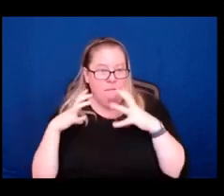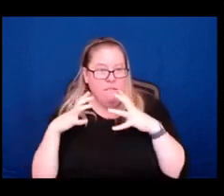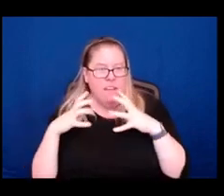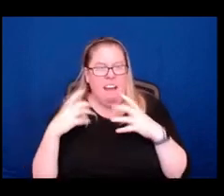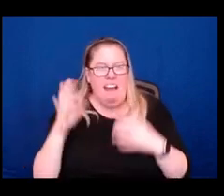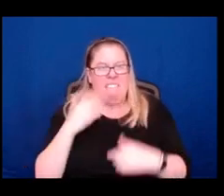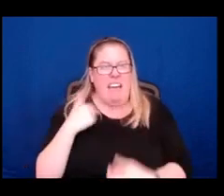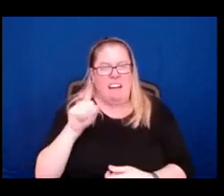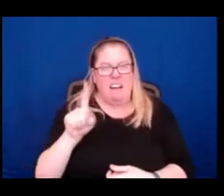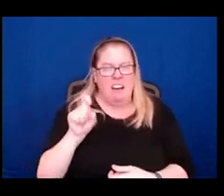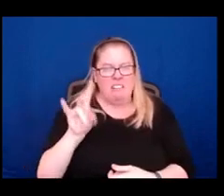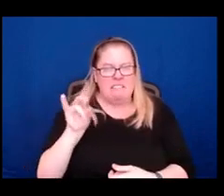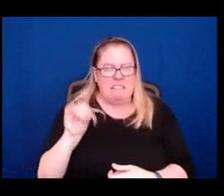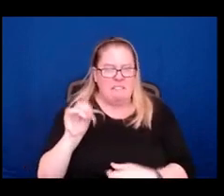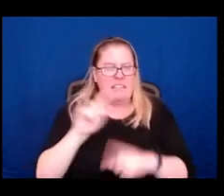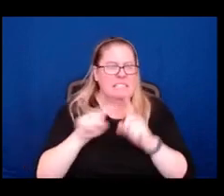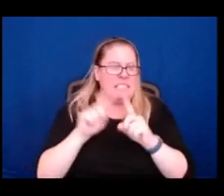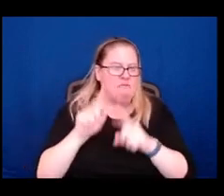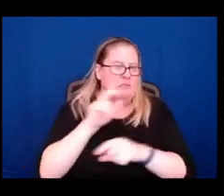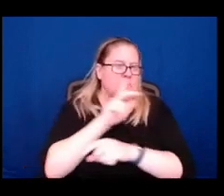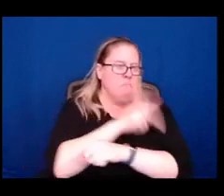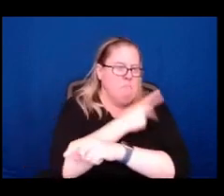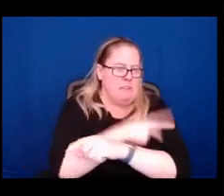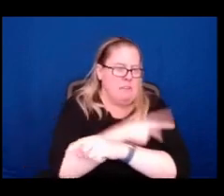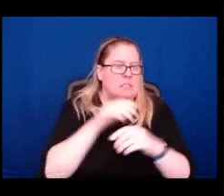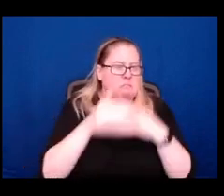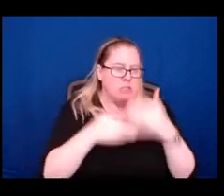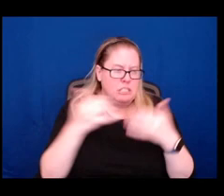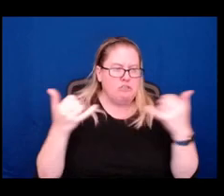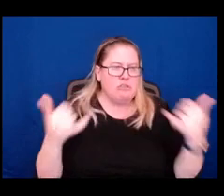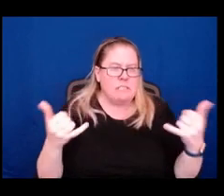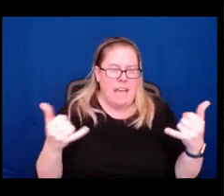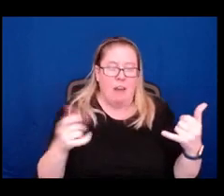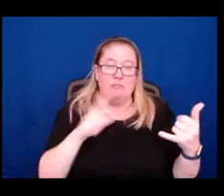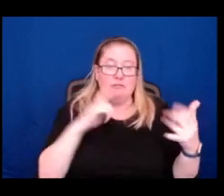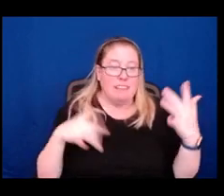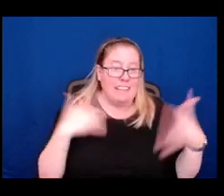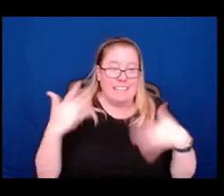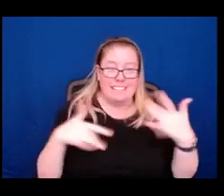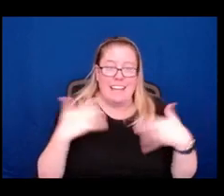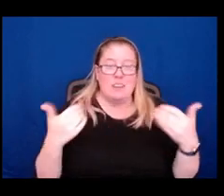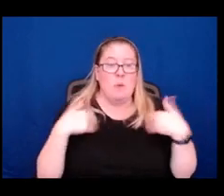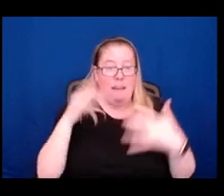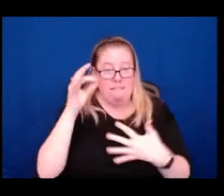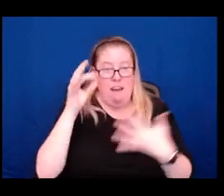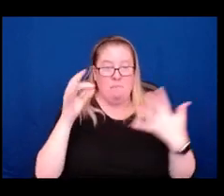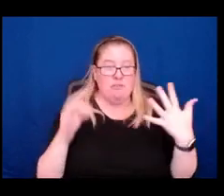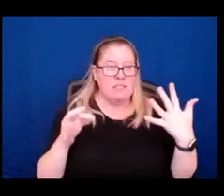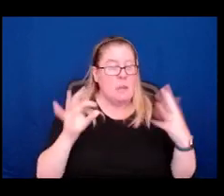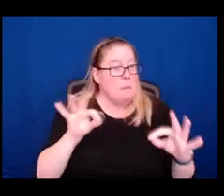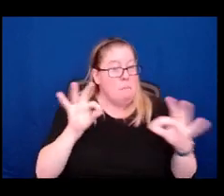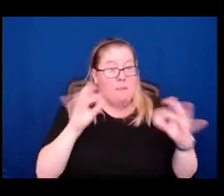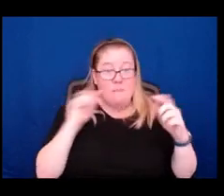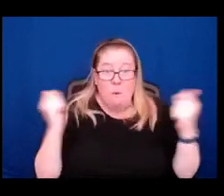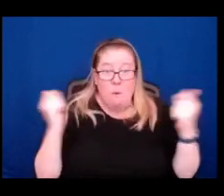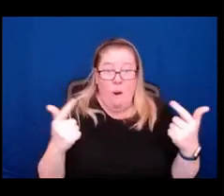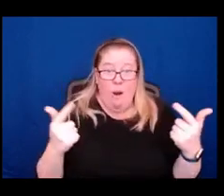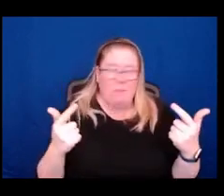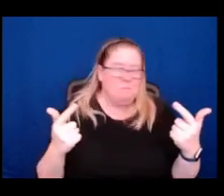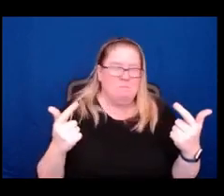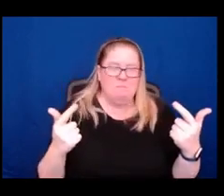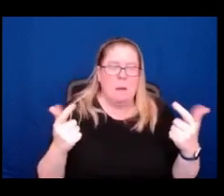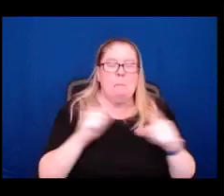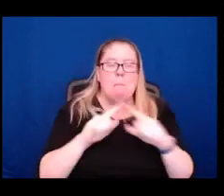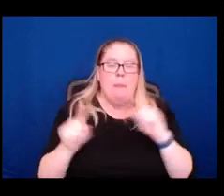about 170 or so of those procedures now. So it's really exciting to have options. It's not perfect for